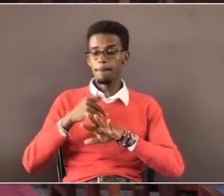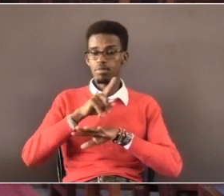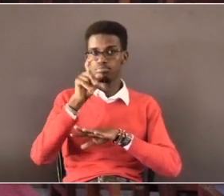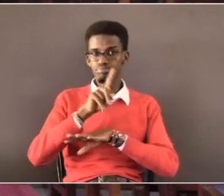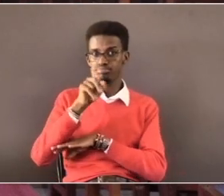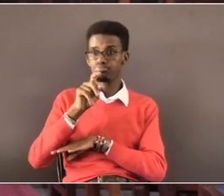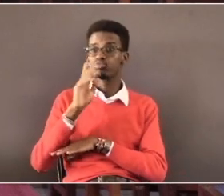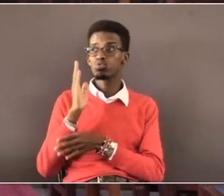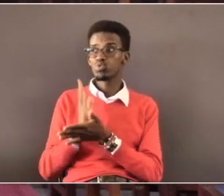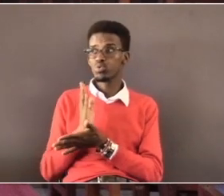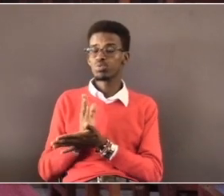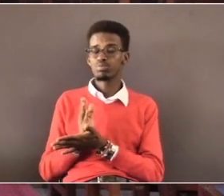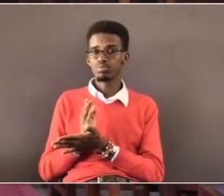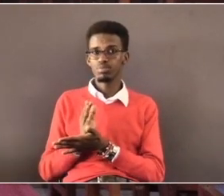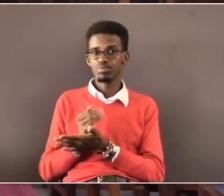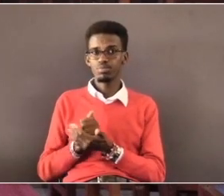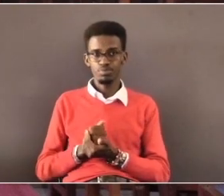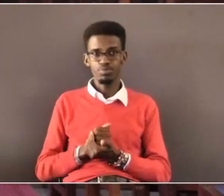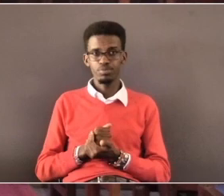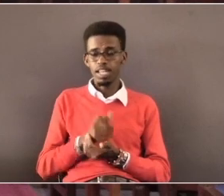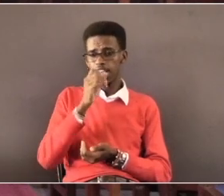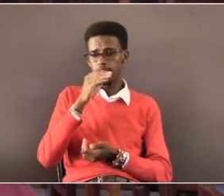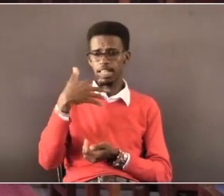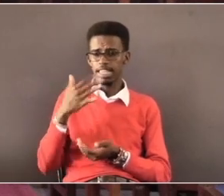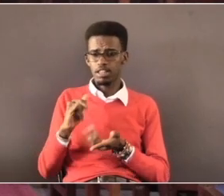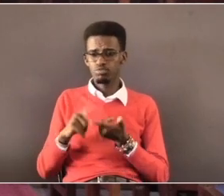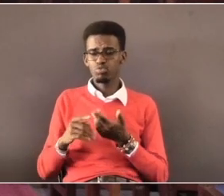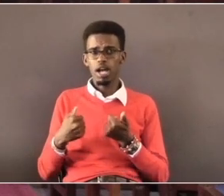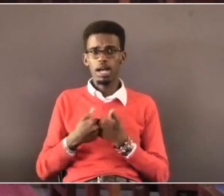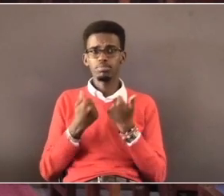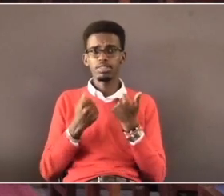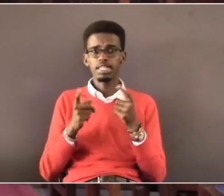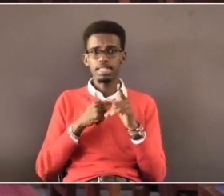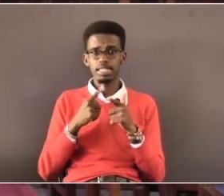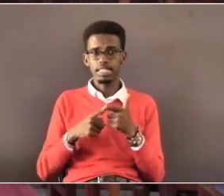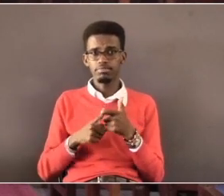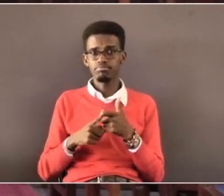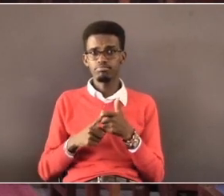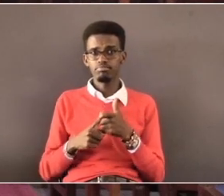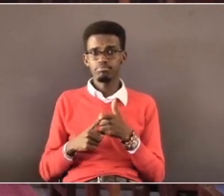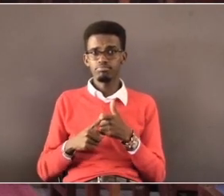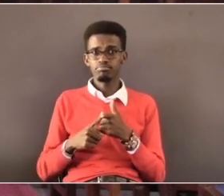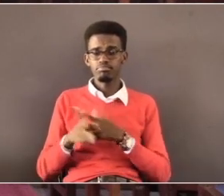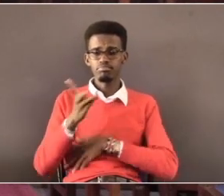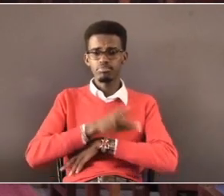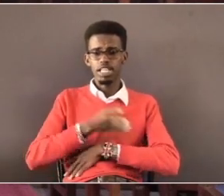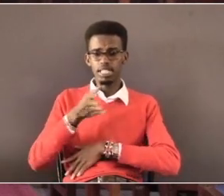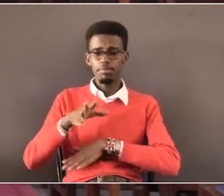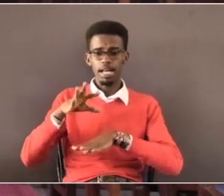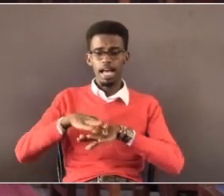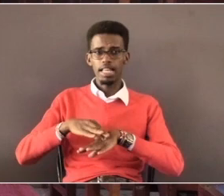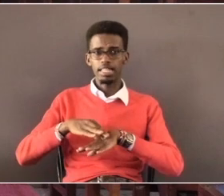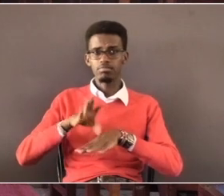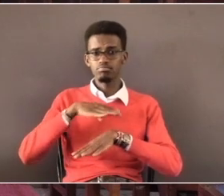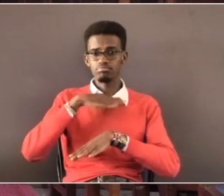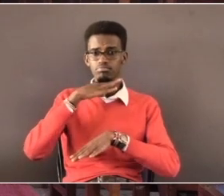like, by the way, if anything was to happen and your days on earth are done, would you write a